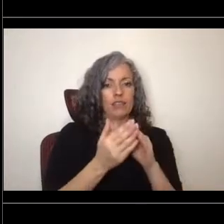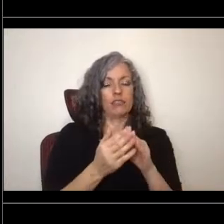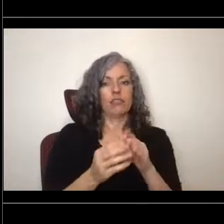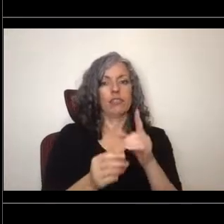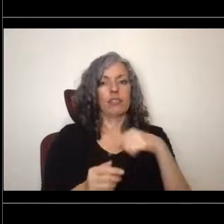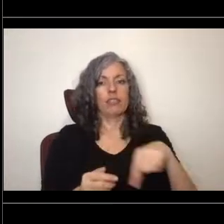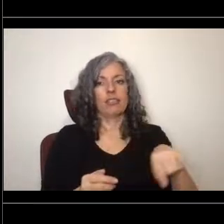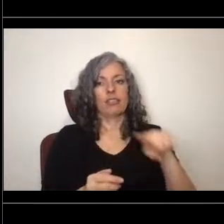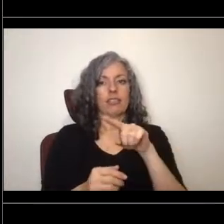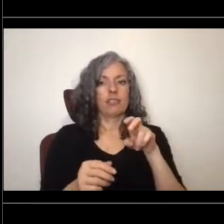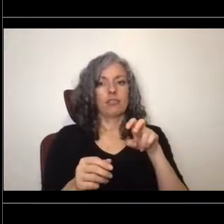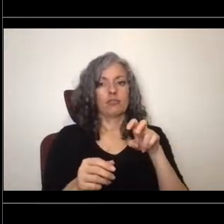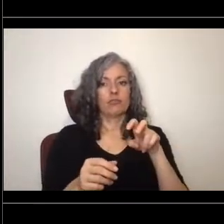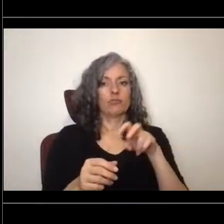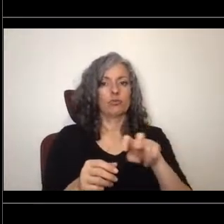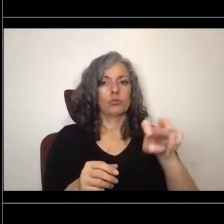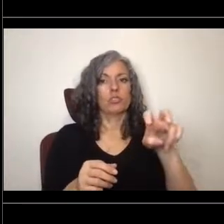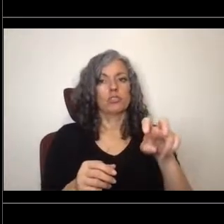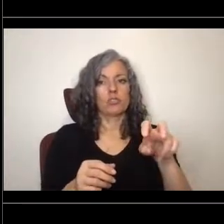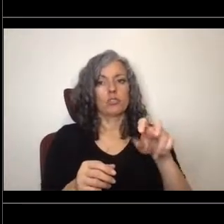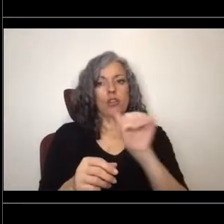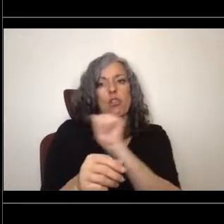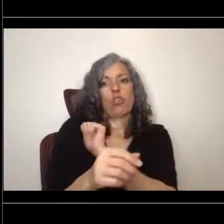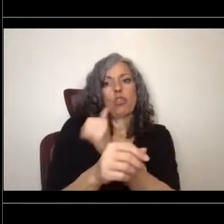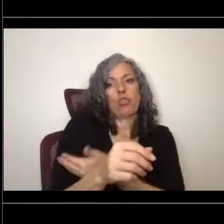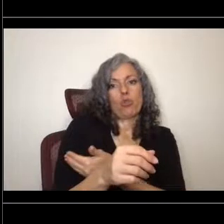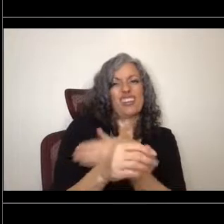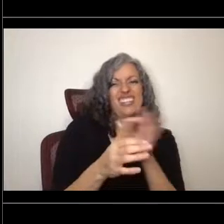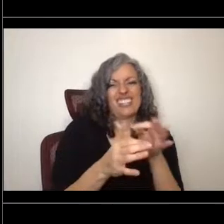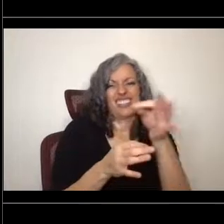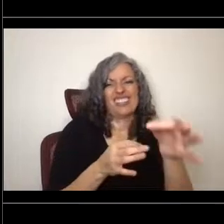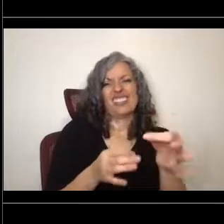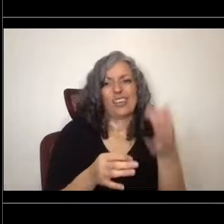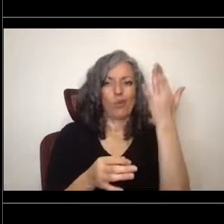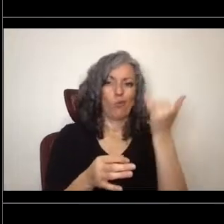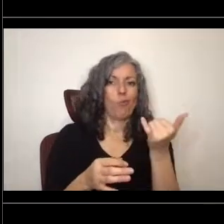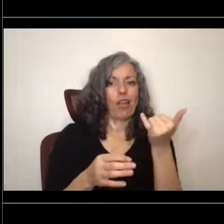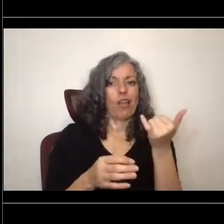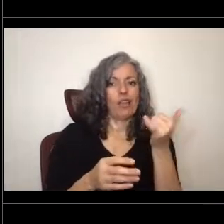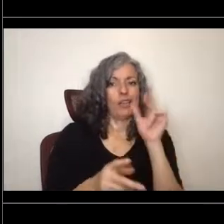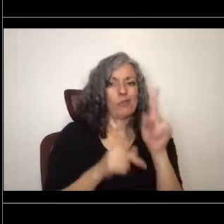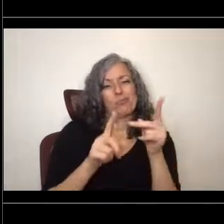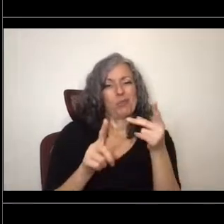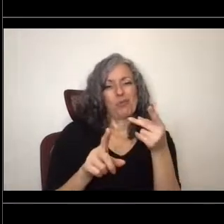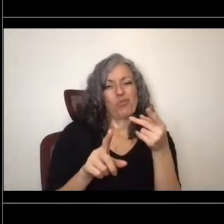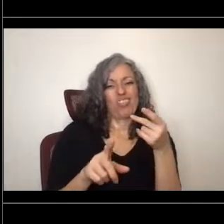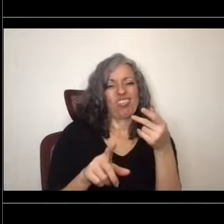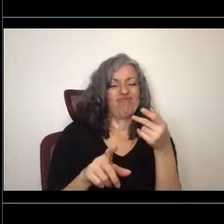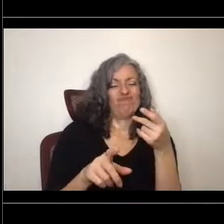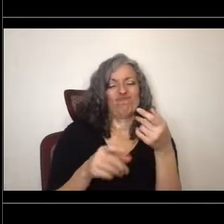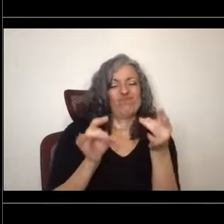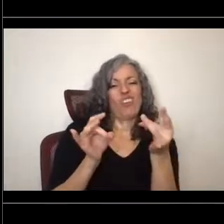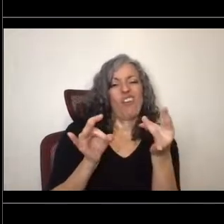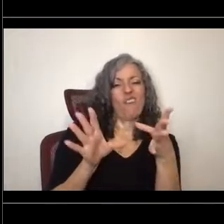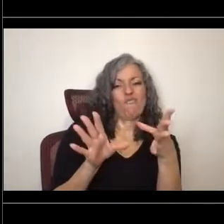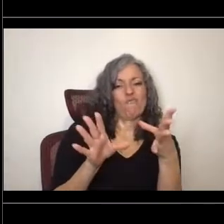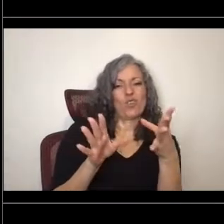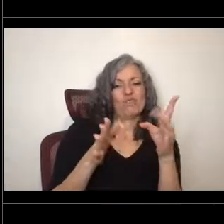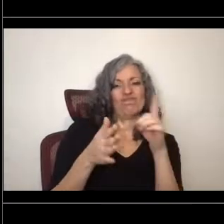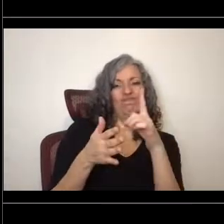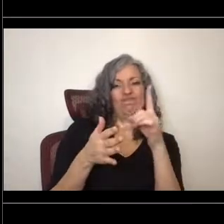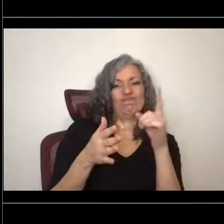Transportation Authority, the project experienced delays due to vandalism, a vehicle collision causing damage to a train signal house, and a